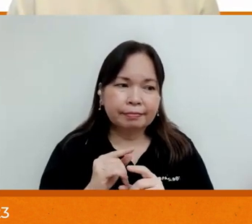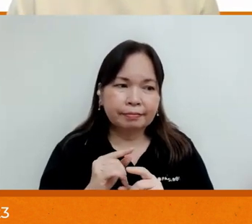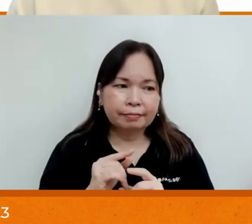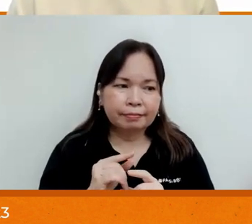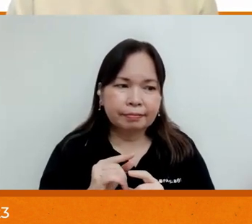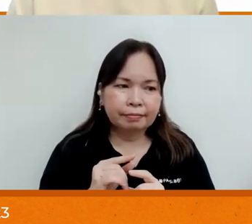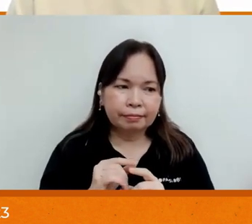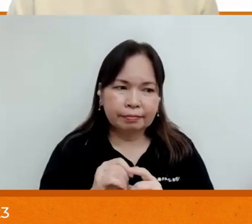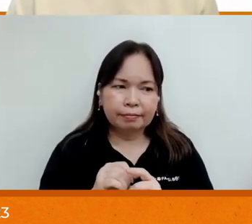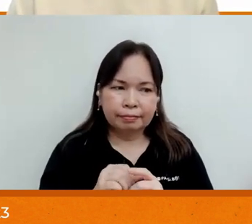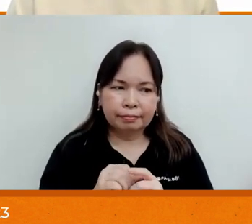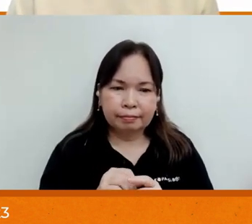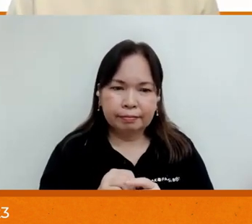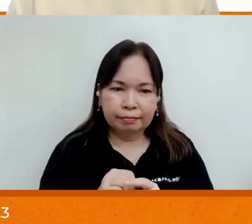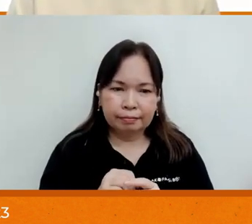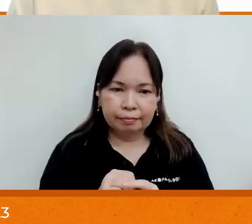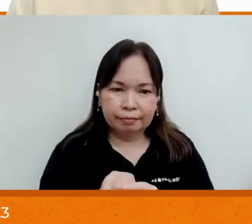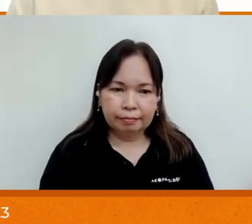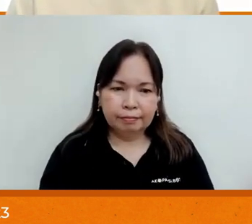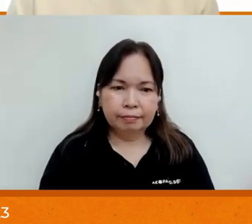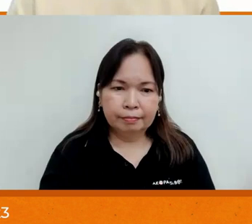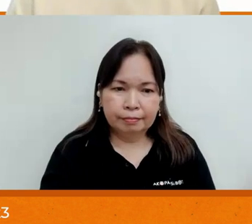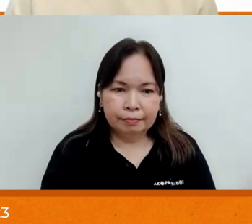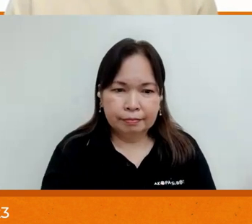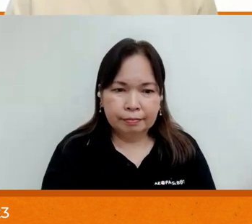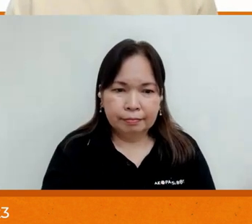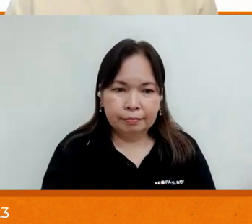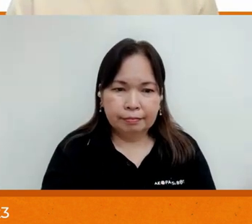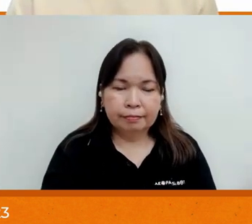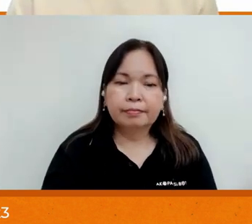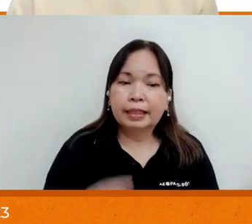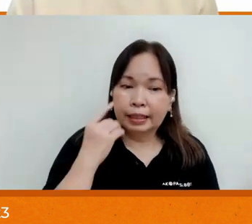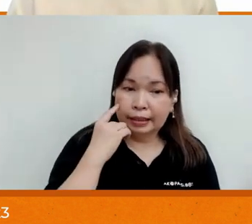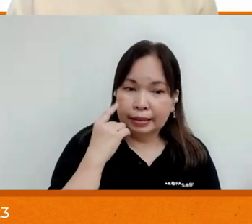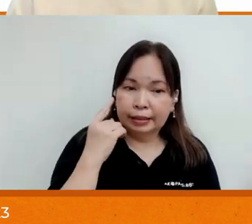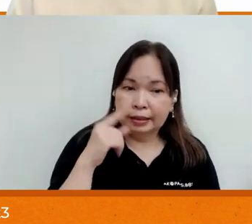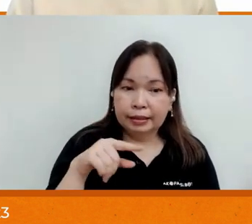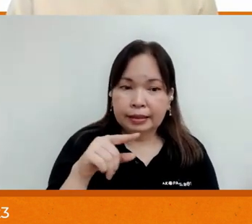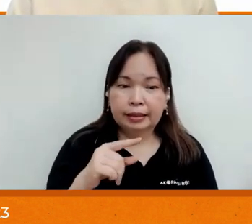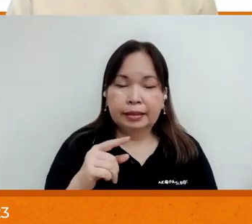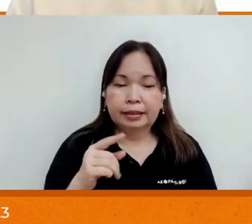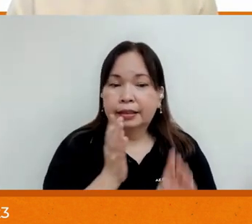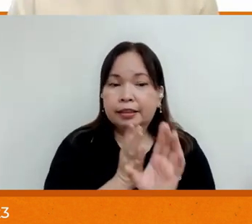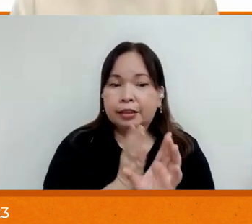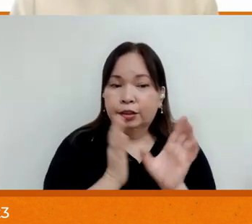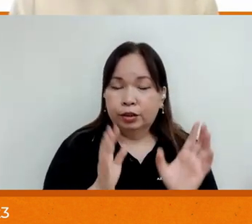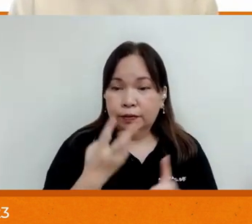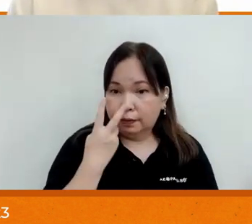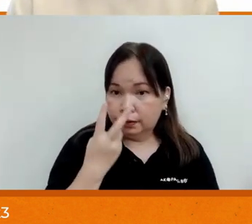supporting my observation. Yeah, for us psychologists kasi, when we see the